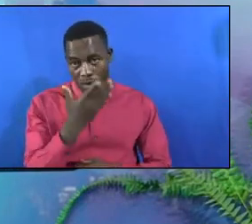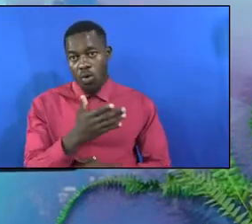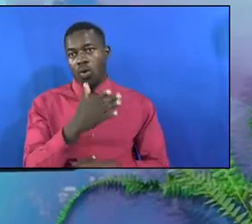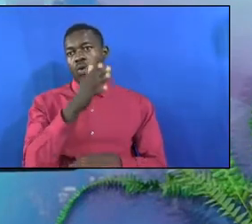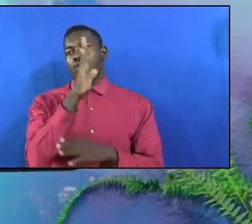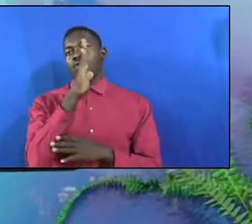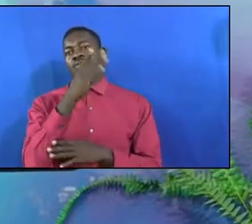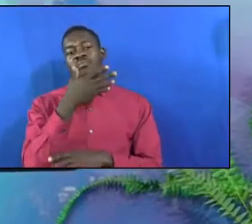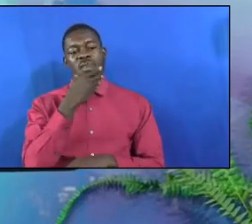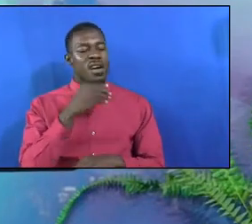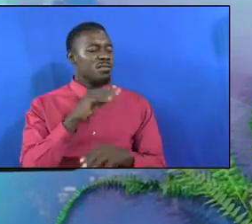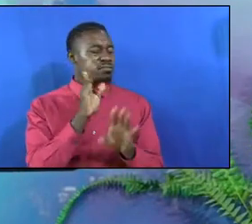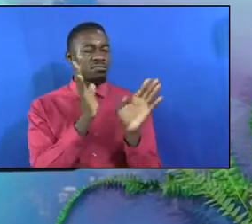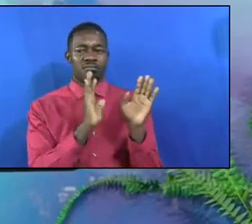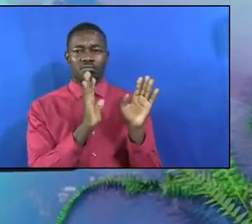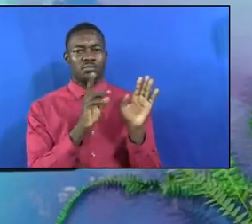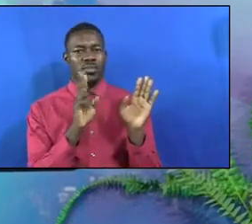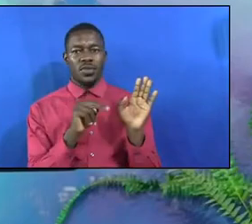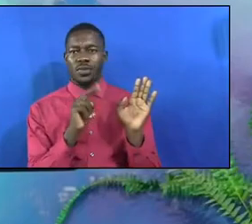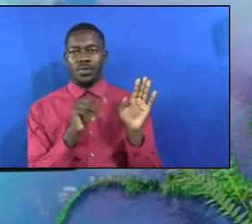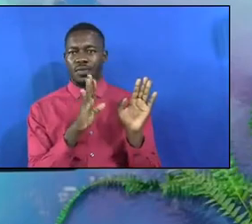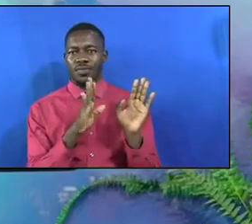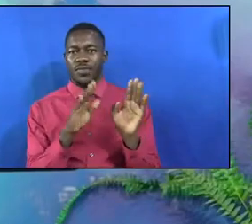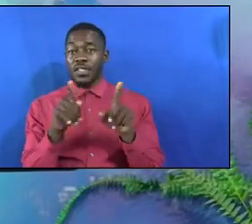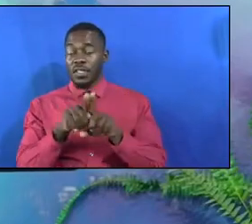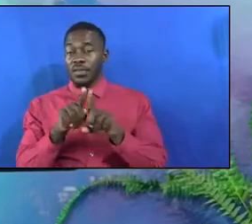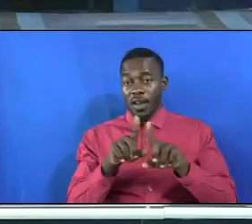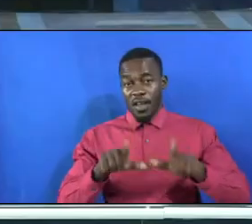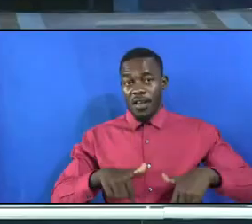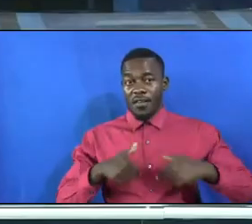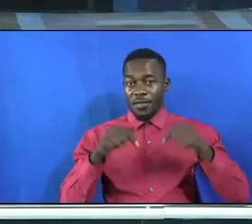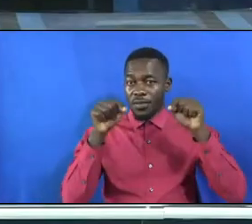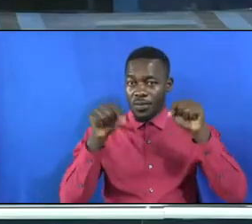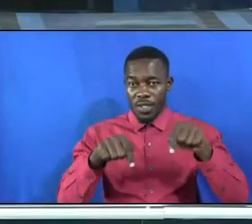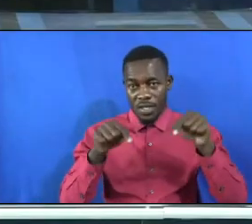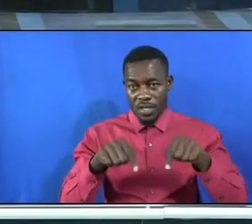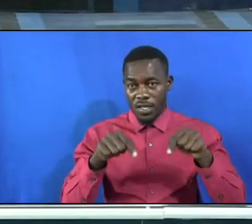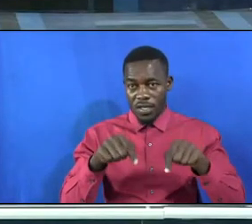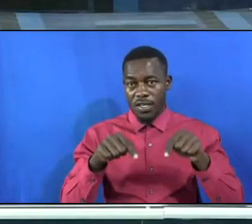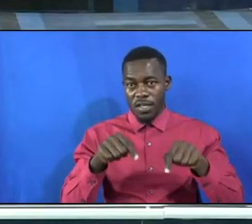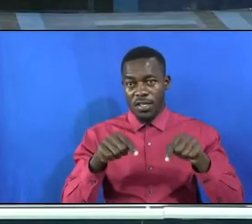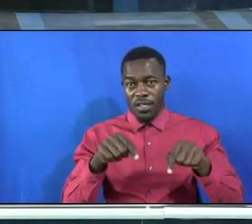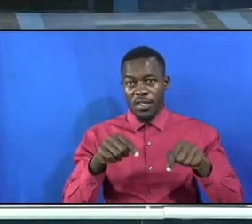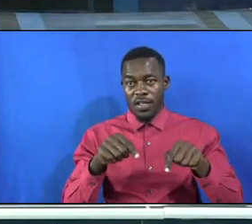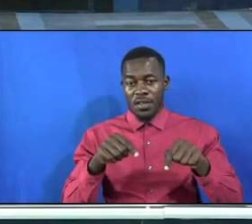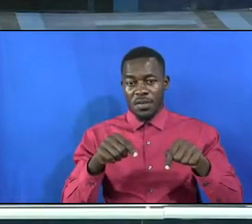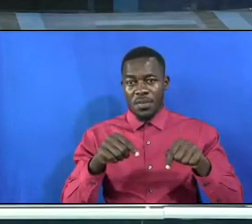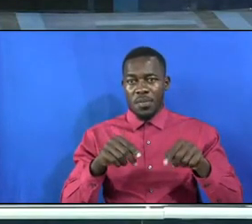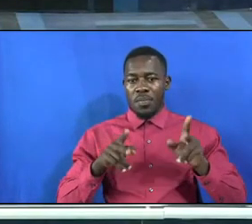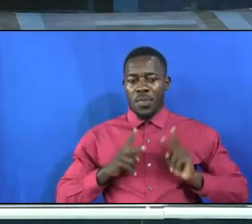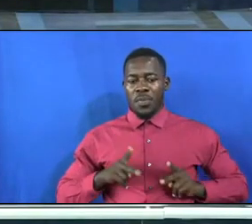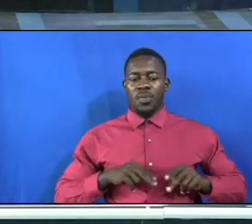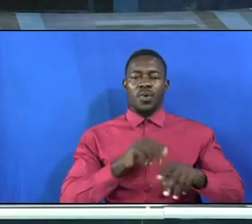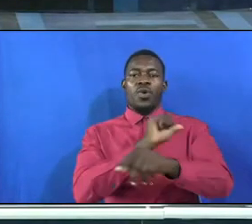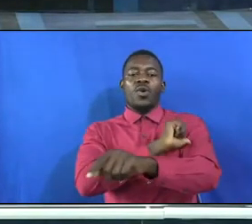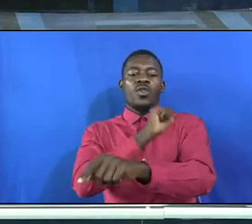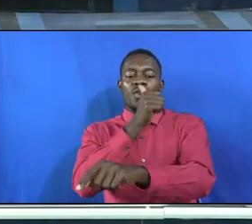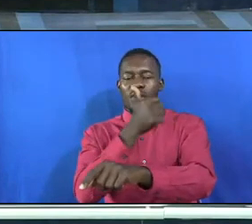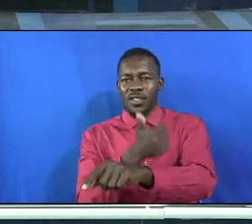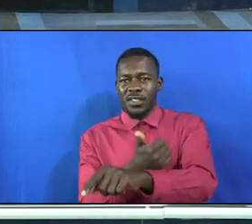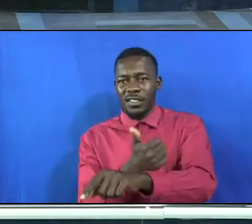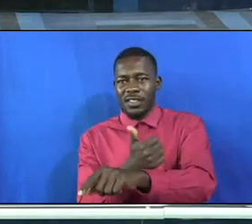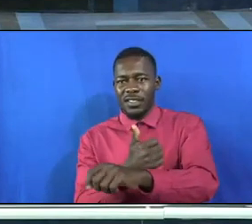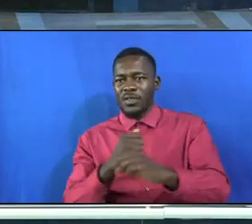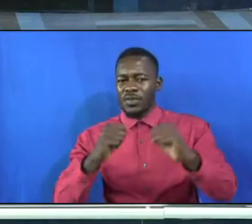are instances that we will find in our lives where the human authority is rising up